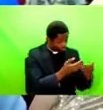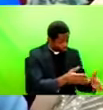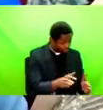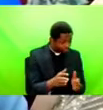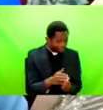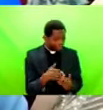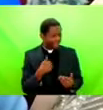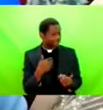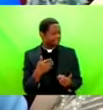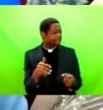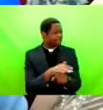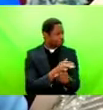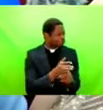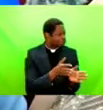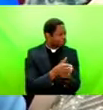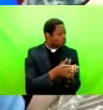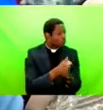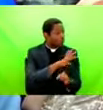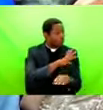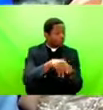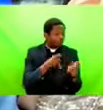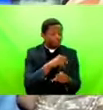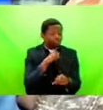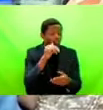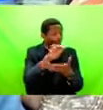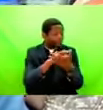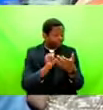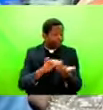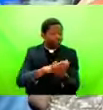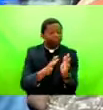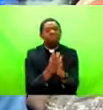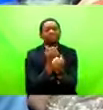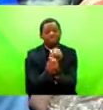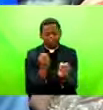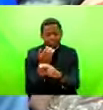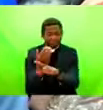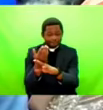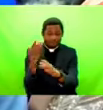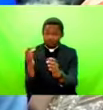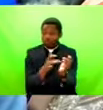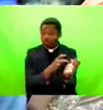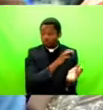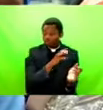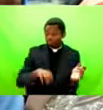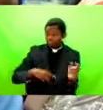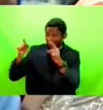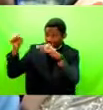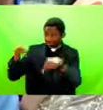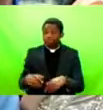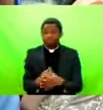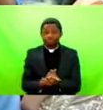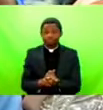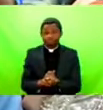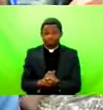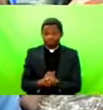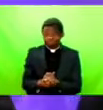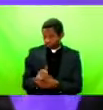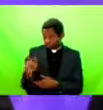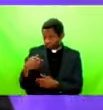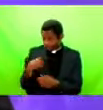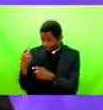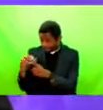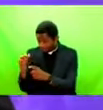desire that all unbelievers will be saved before the second coming of Christ. He is a man of the word